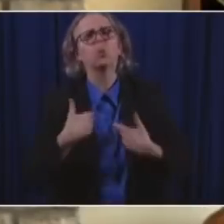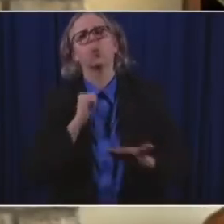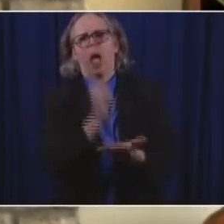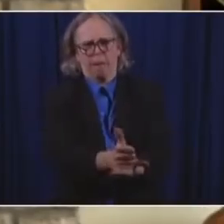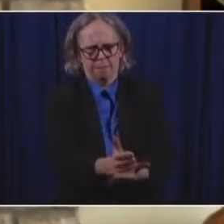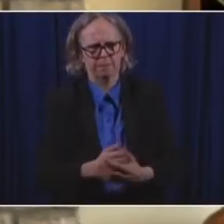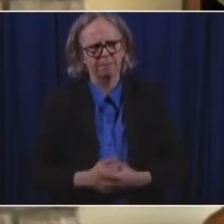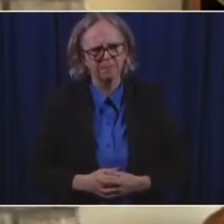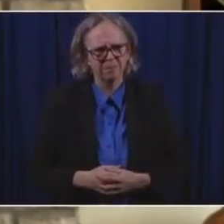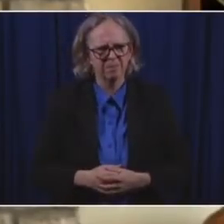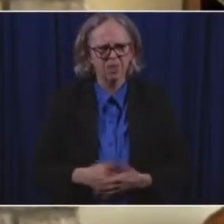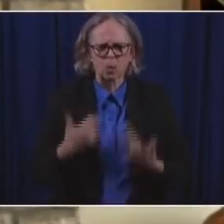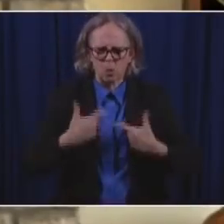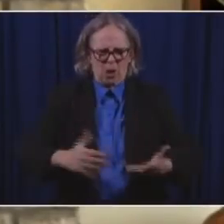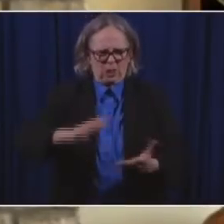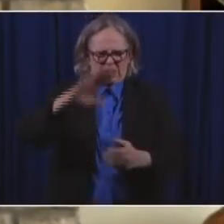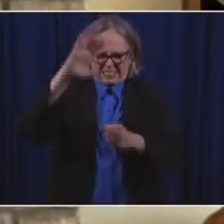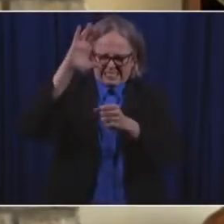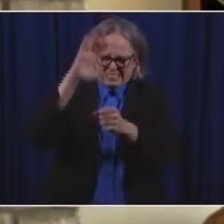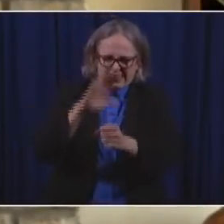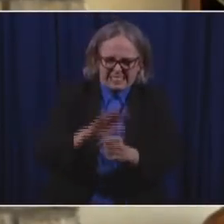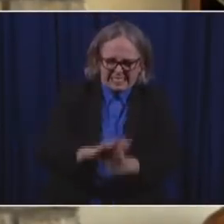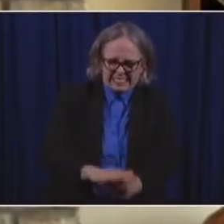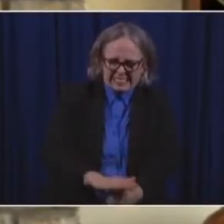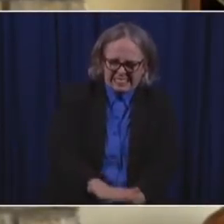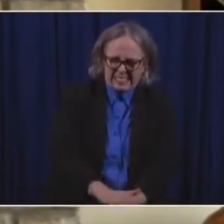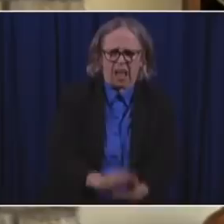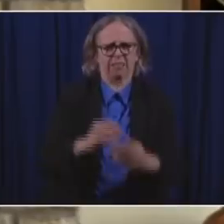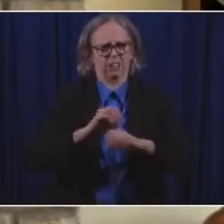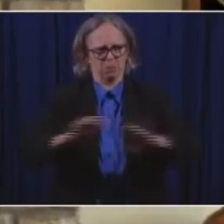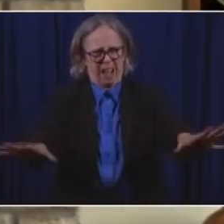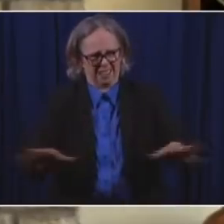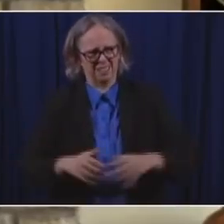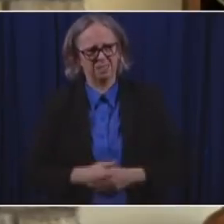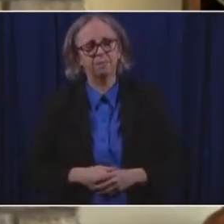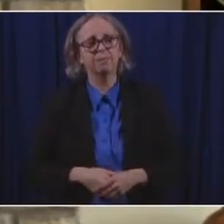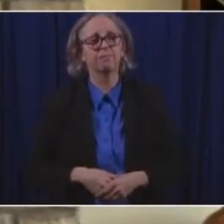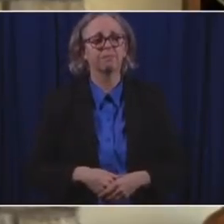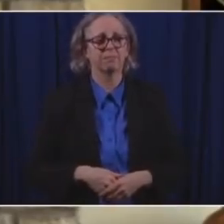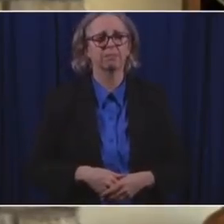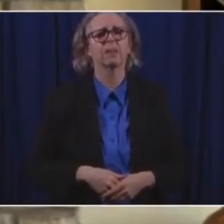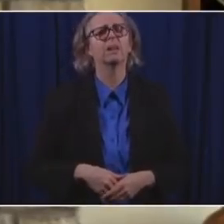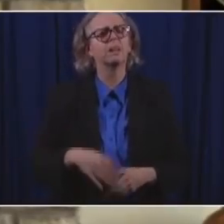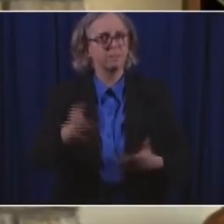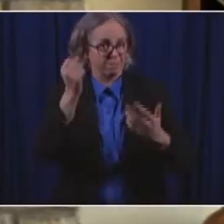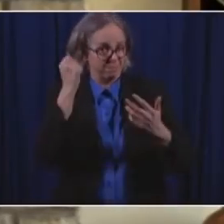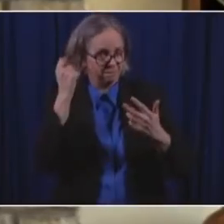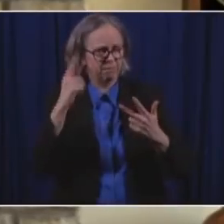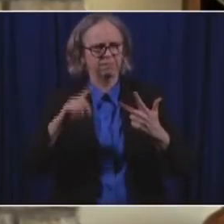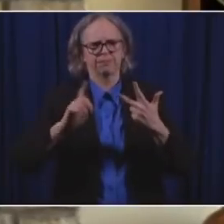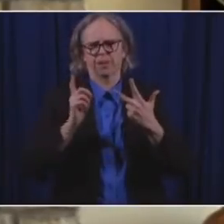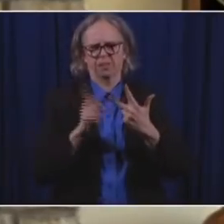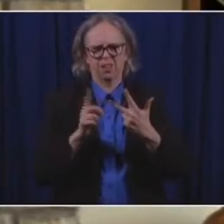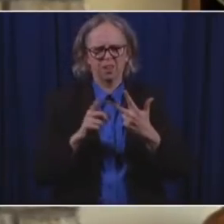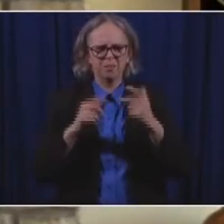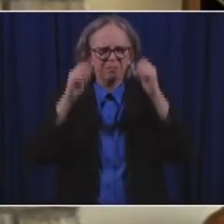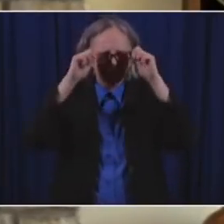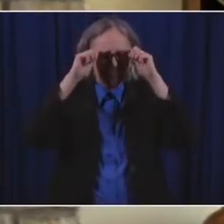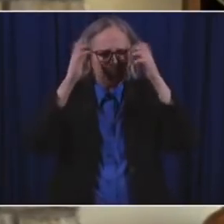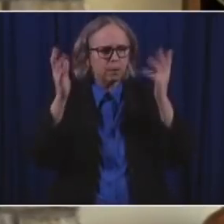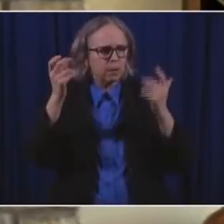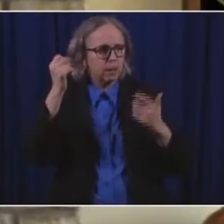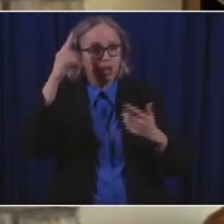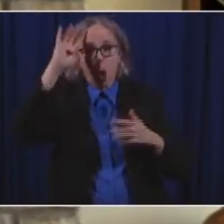And third objective, one more certainly, is to make sure that our healthcare